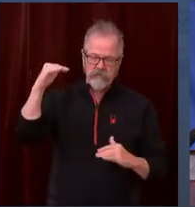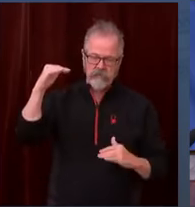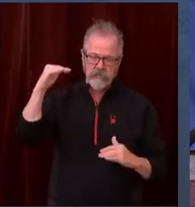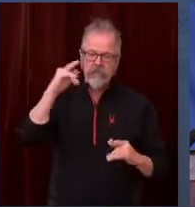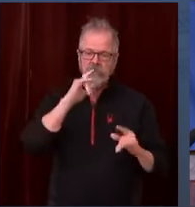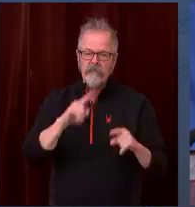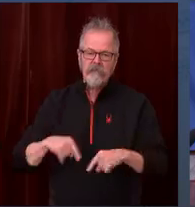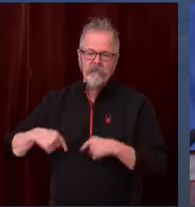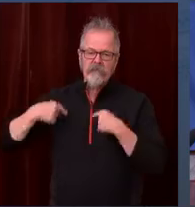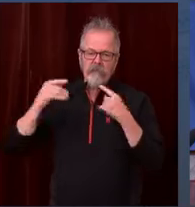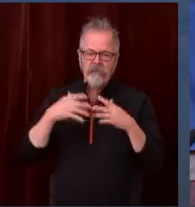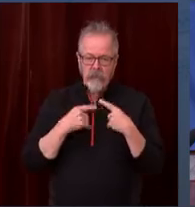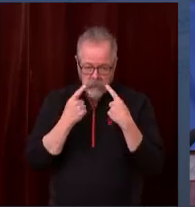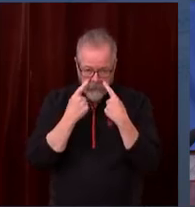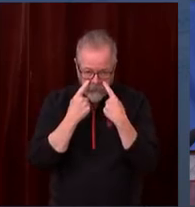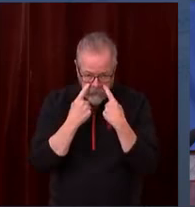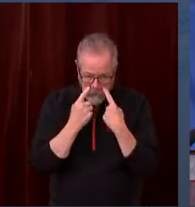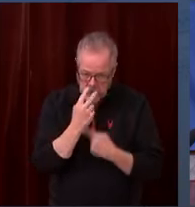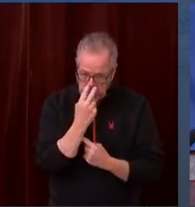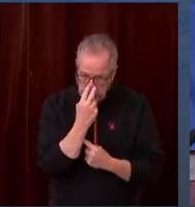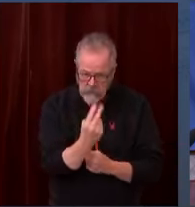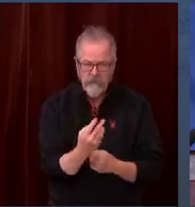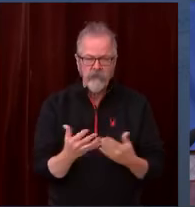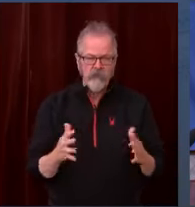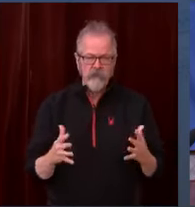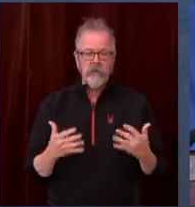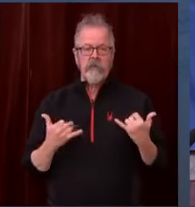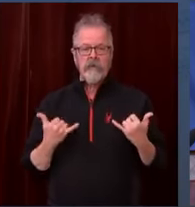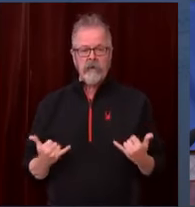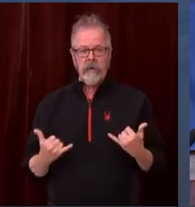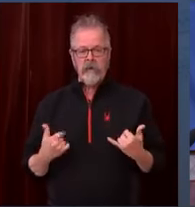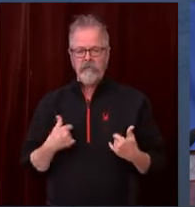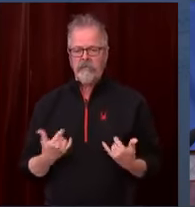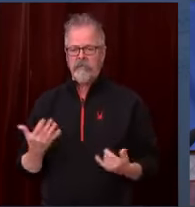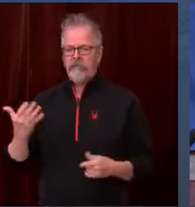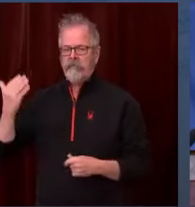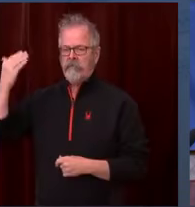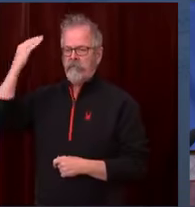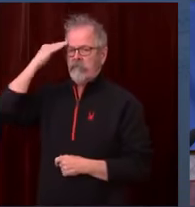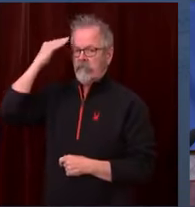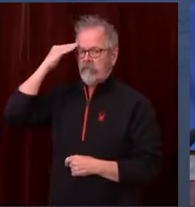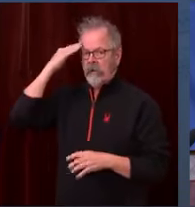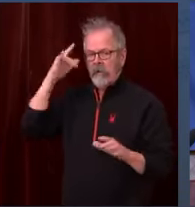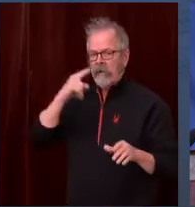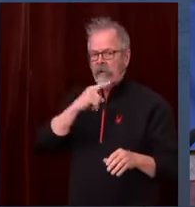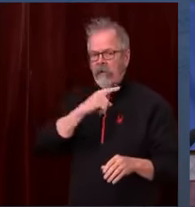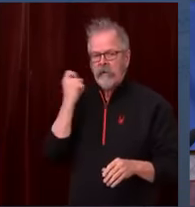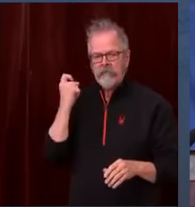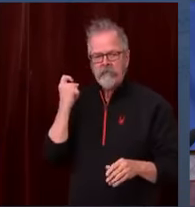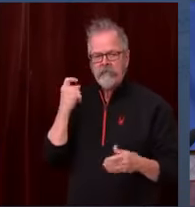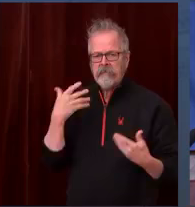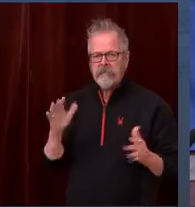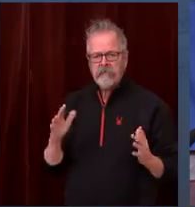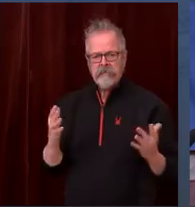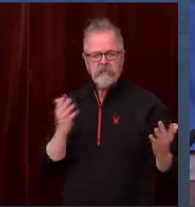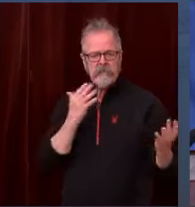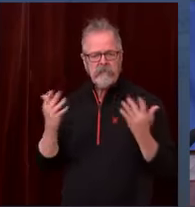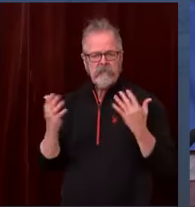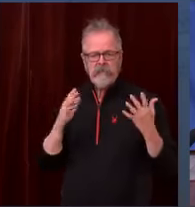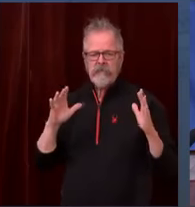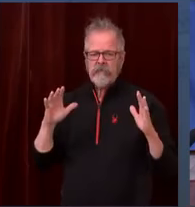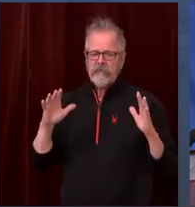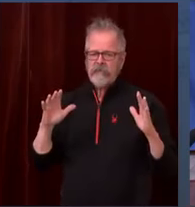has been raised in the last several months against inequity in many forms, from criminal justice